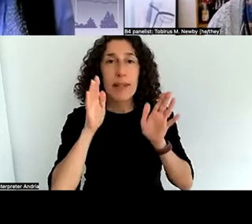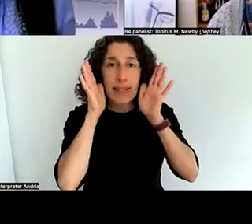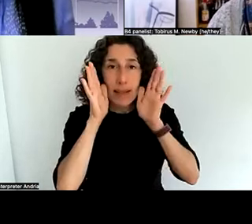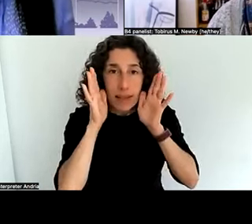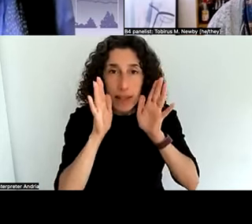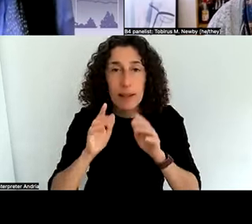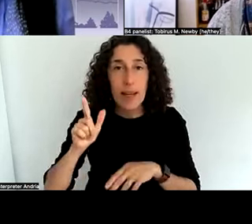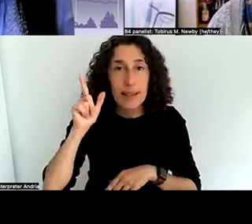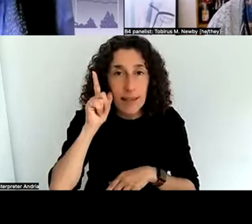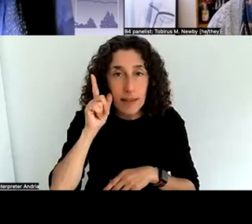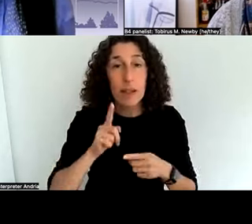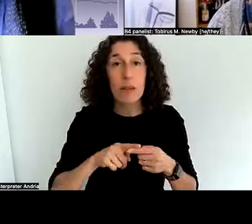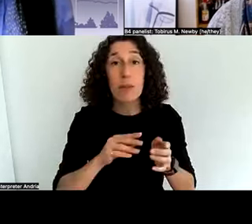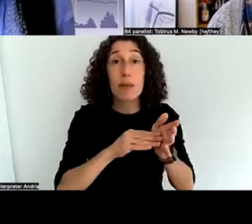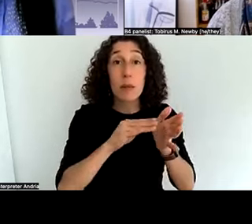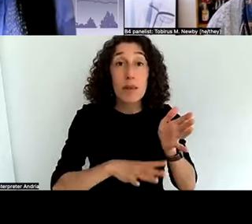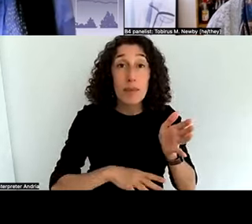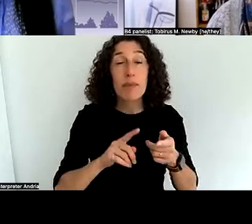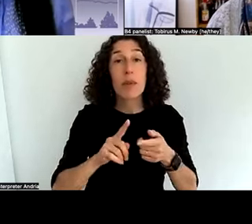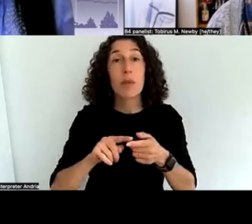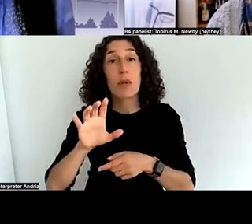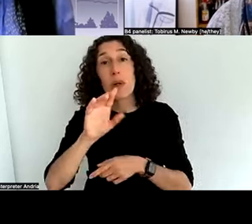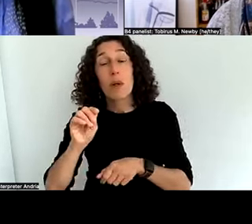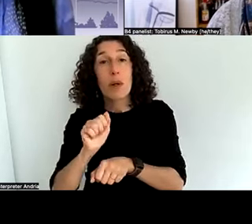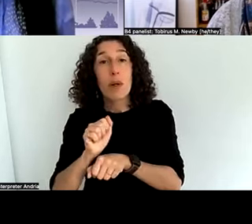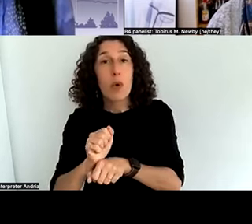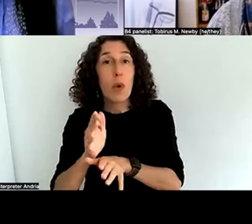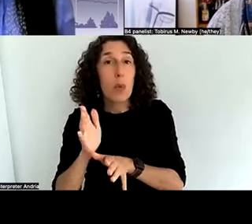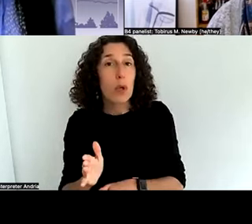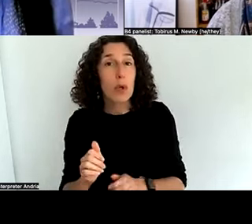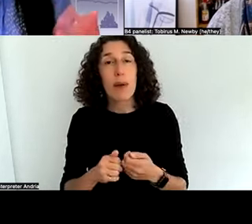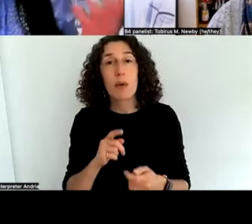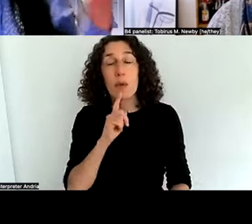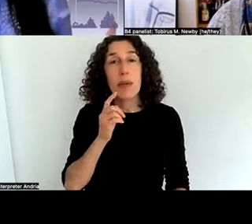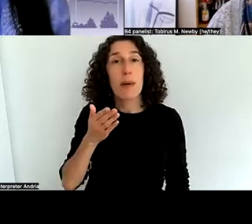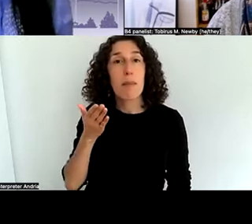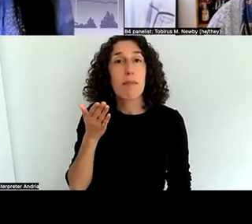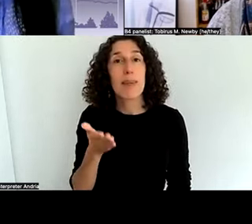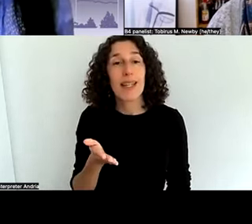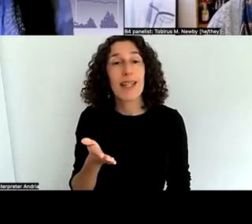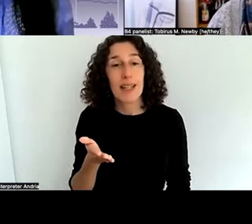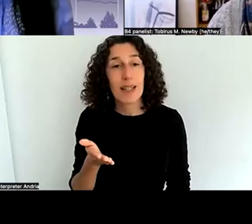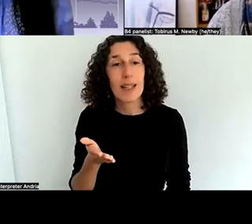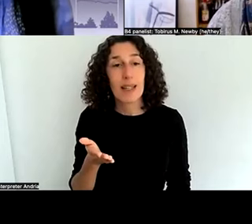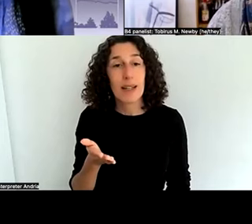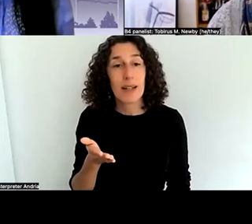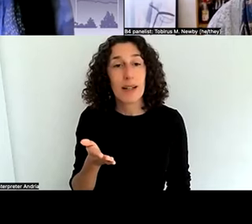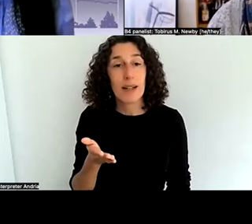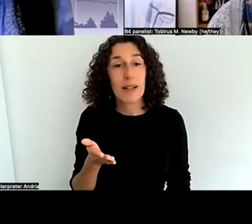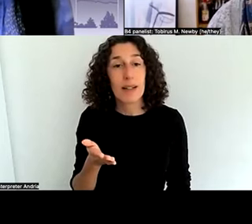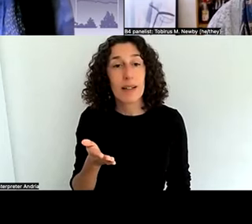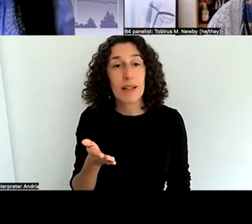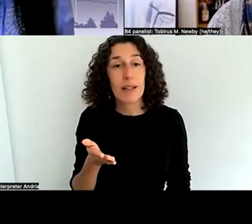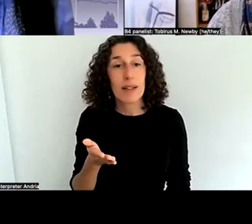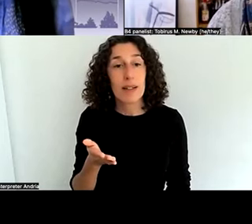colleagues who are, you know, sharing things that are, you know, happening or how